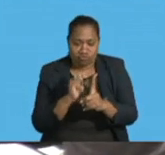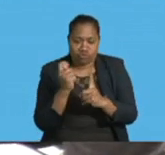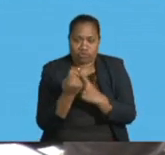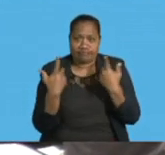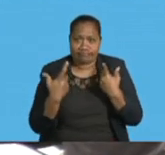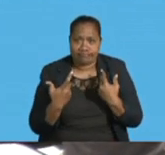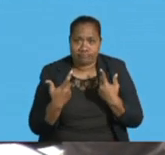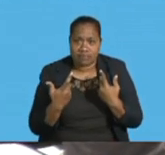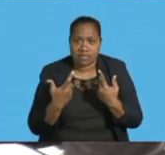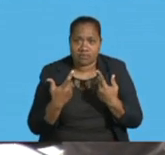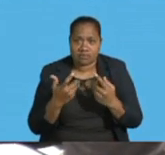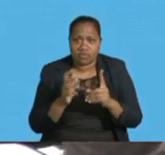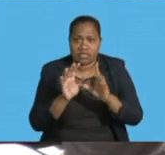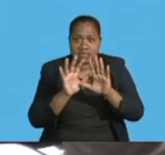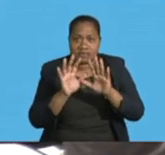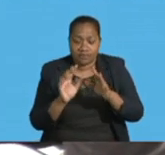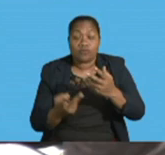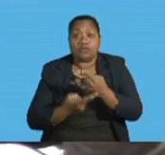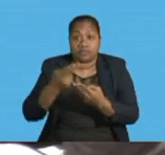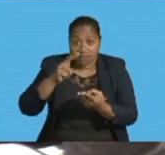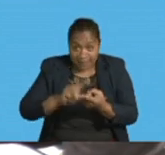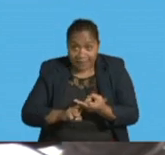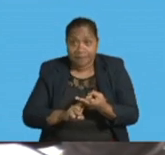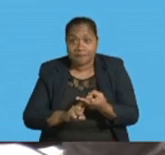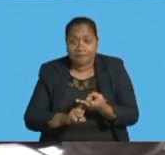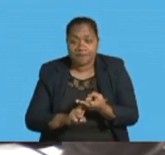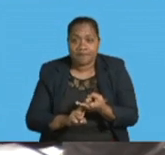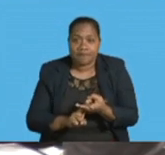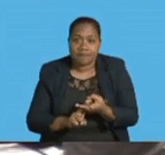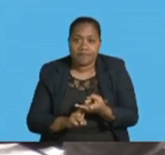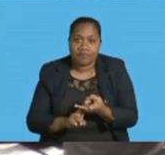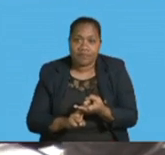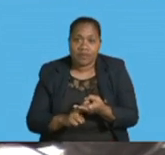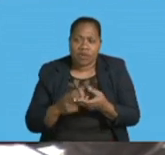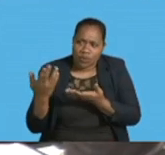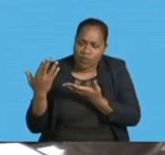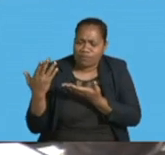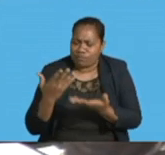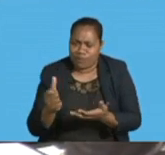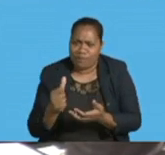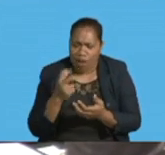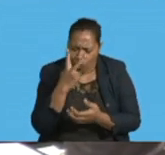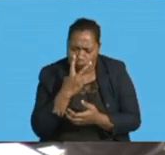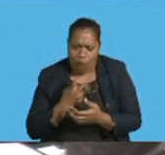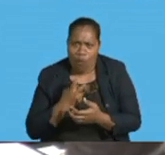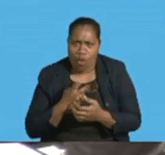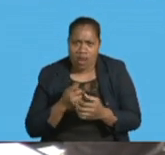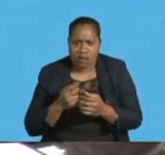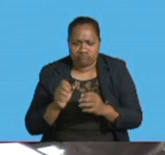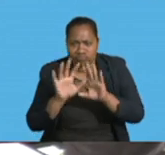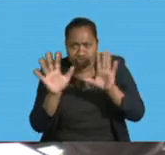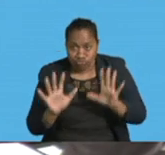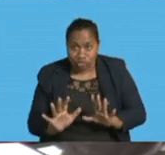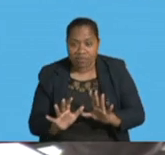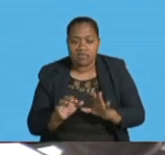were previously present in the Rewa Delta, but were lost over time or remain scarce now. In addition, this has